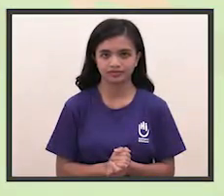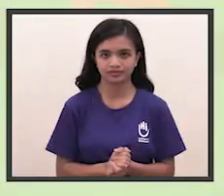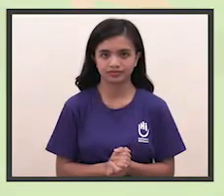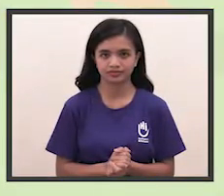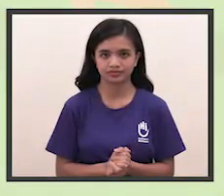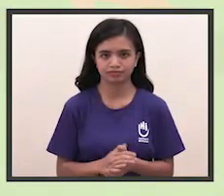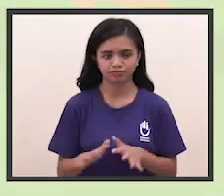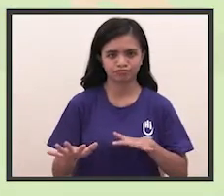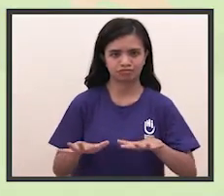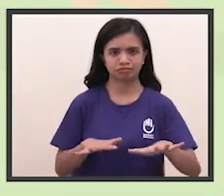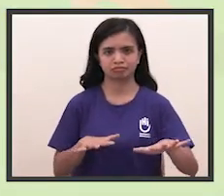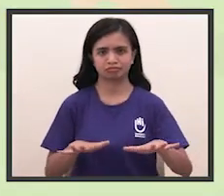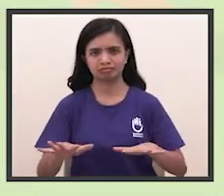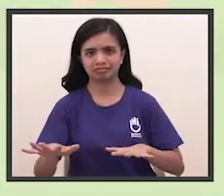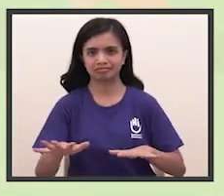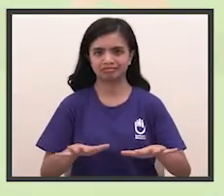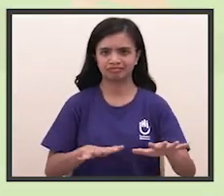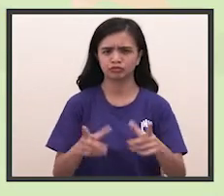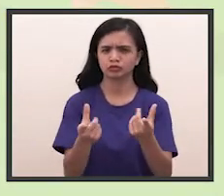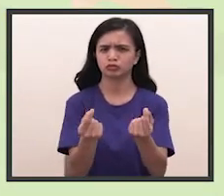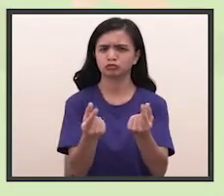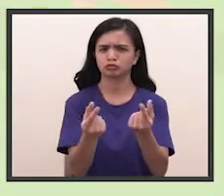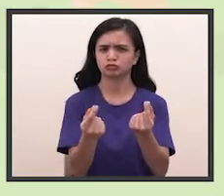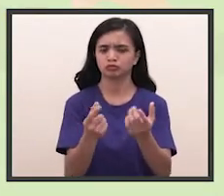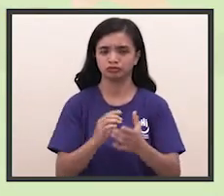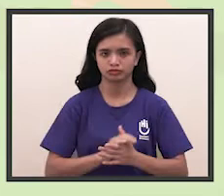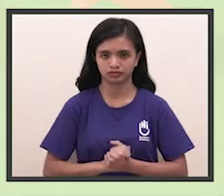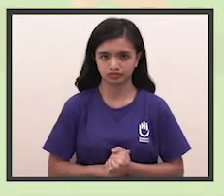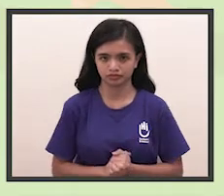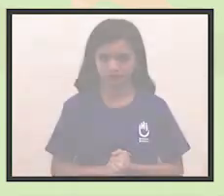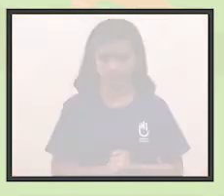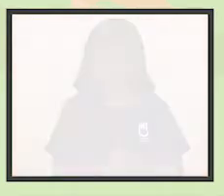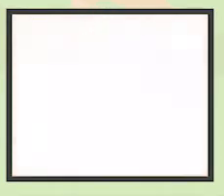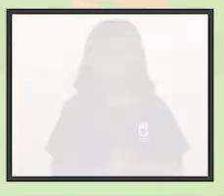What to do during an earthquake?